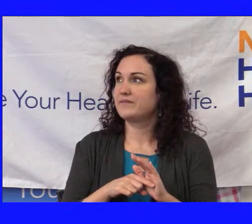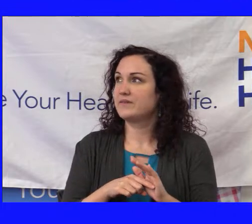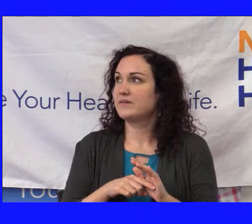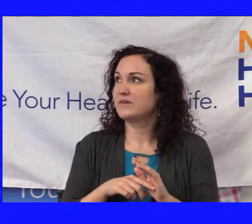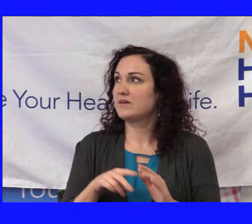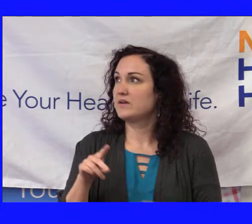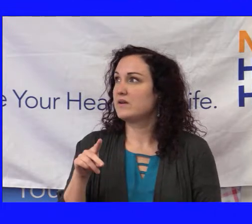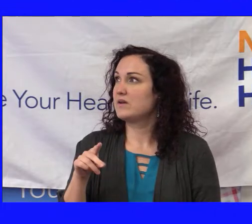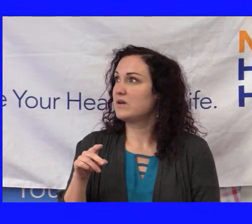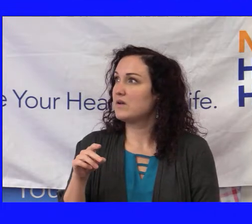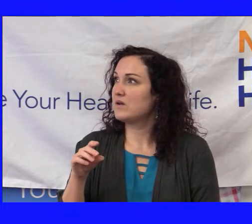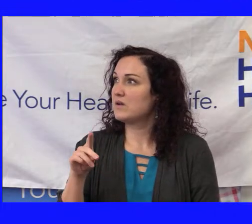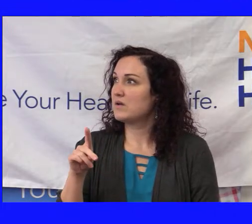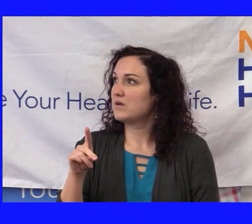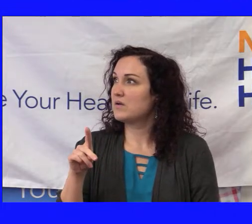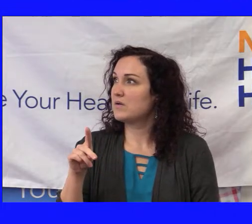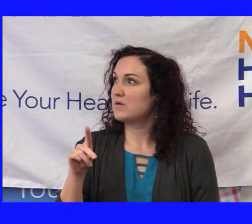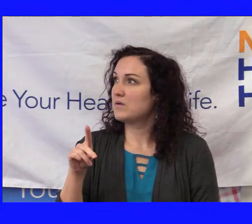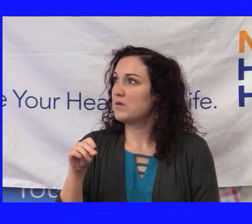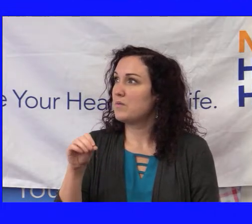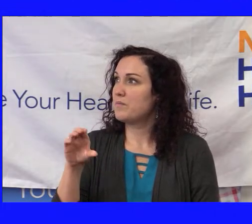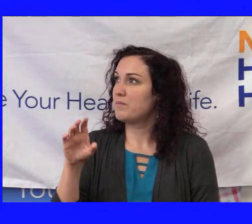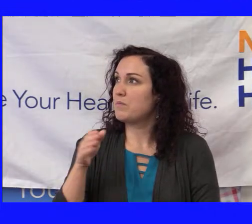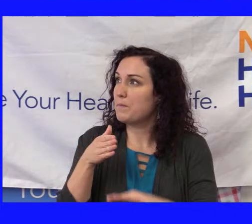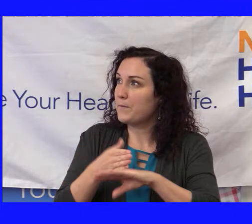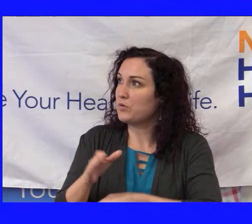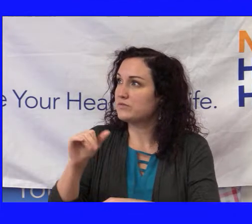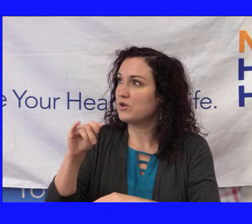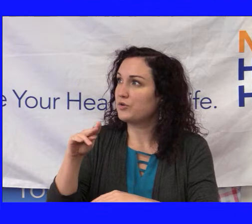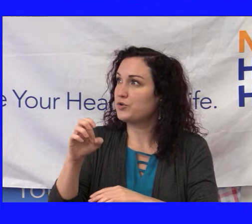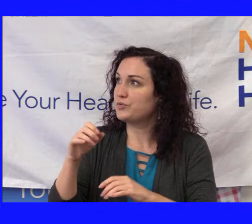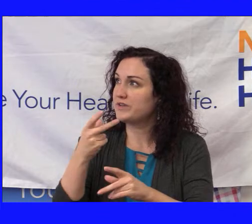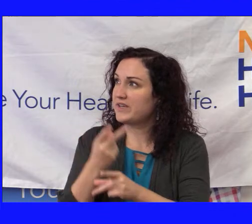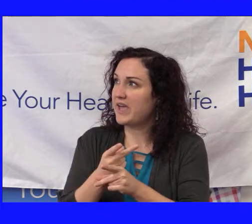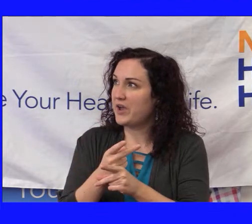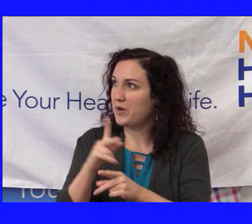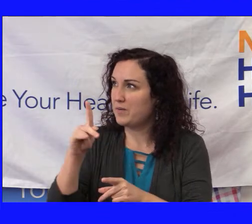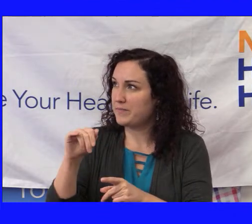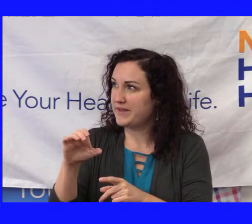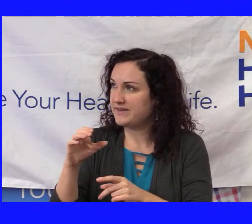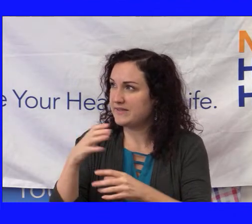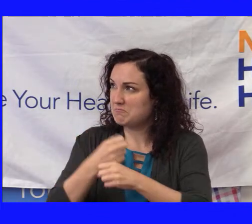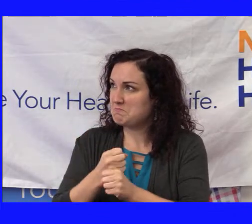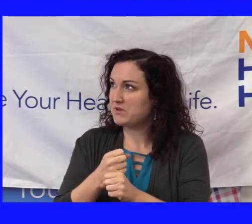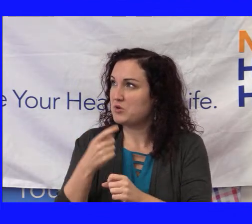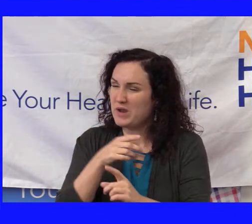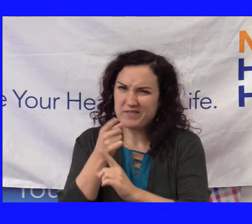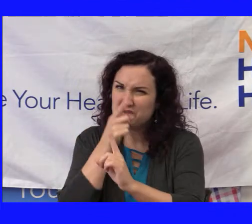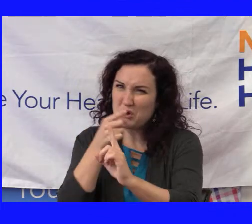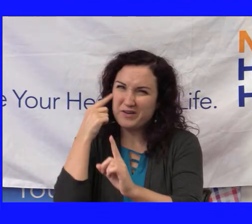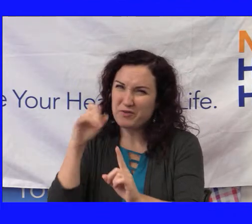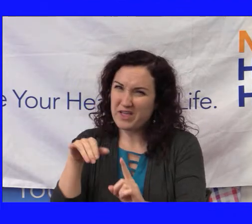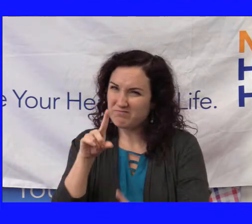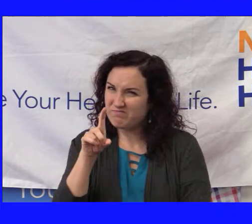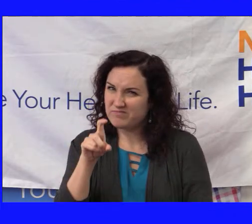care, all-cause hospitalization, that's a new measure. Do we have a target for that?